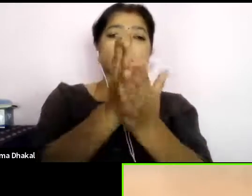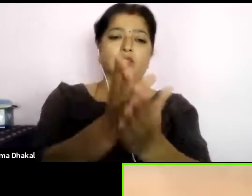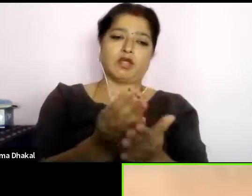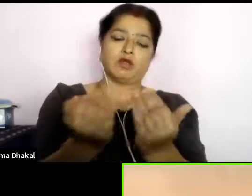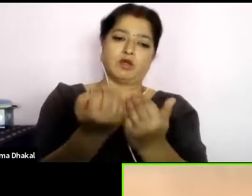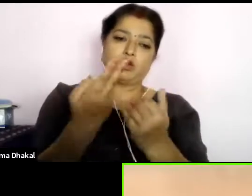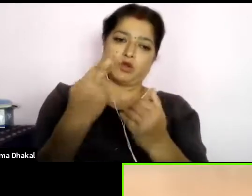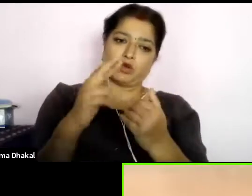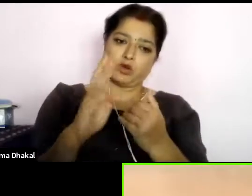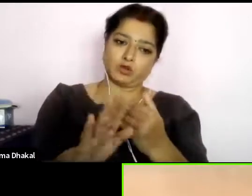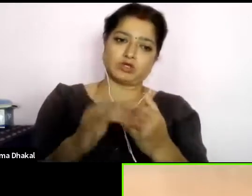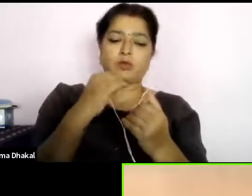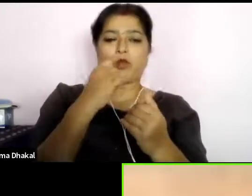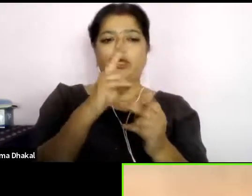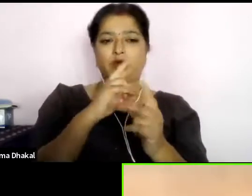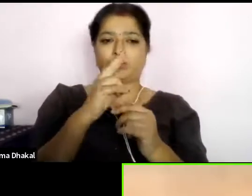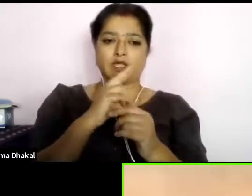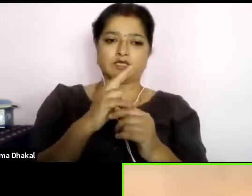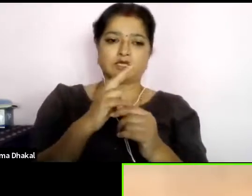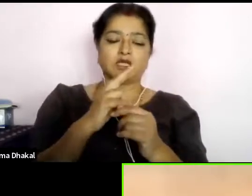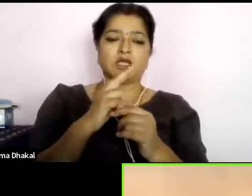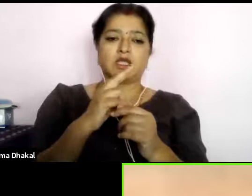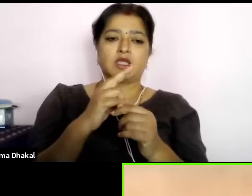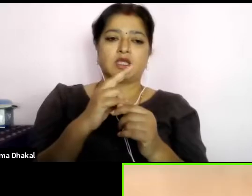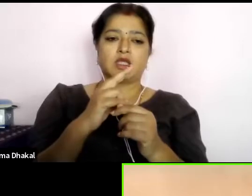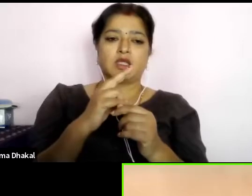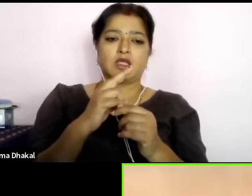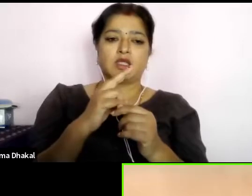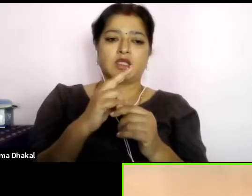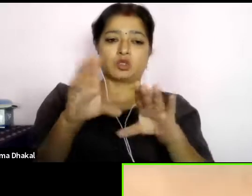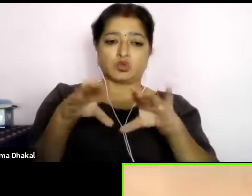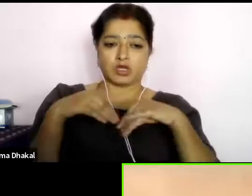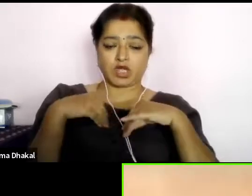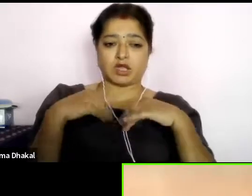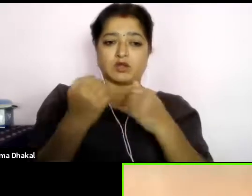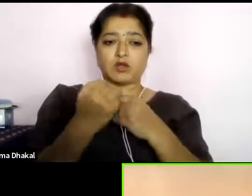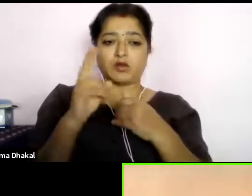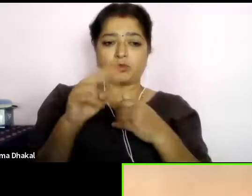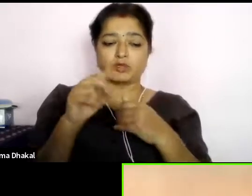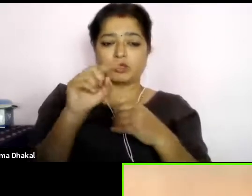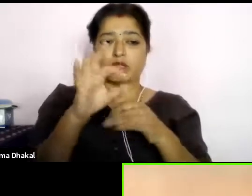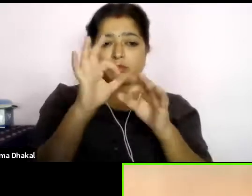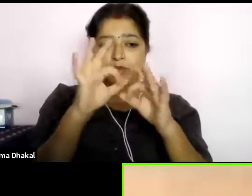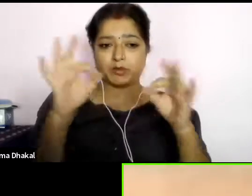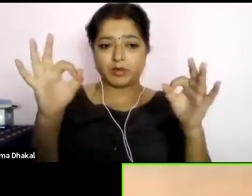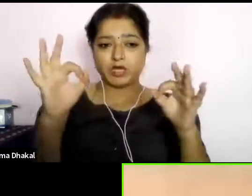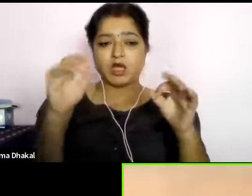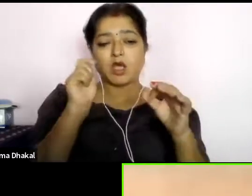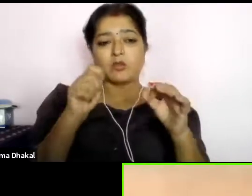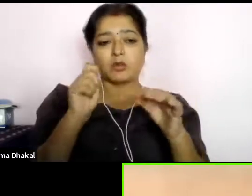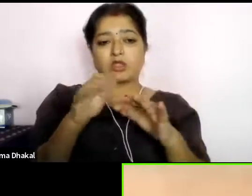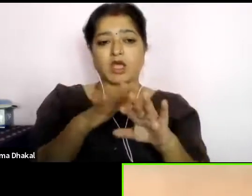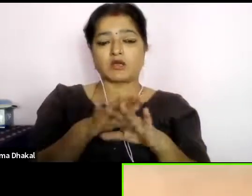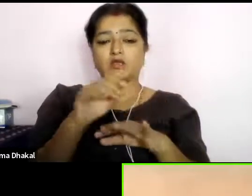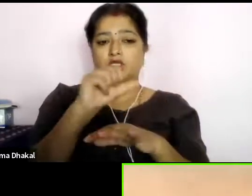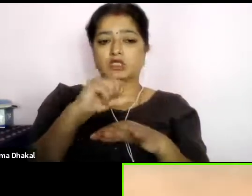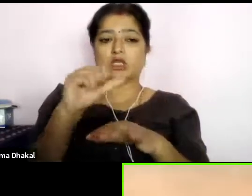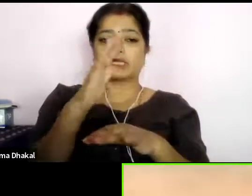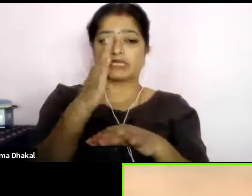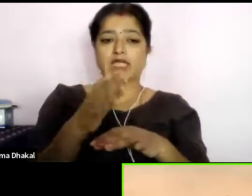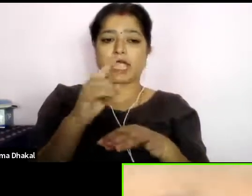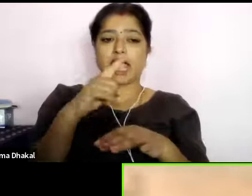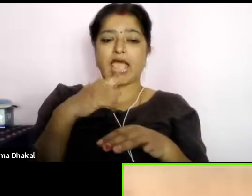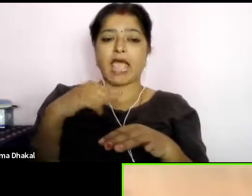is impacting our day-to-day lives. And when I say that it is impacting on our day-to-day lives, I would